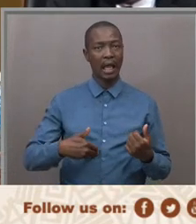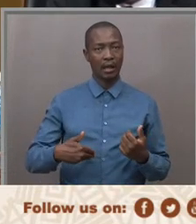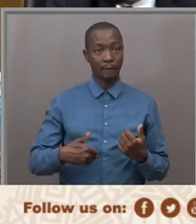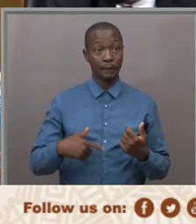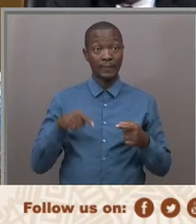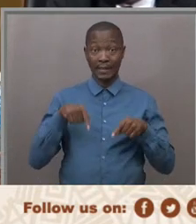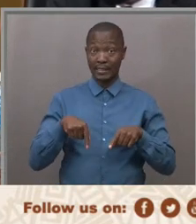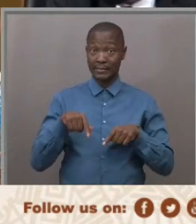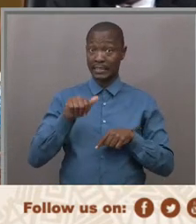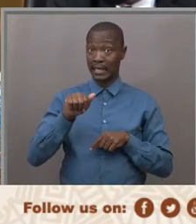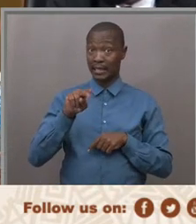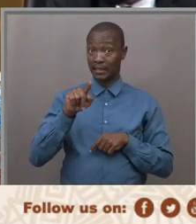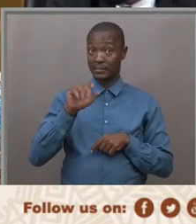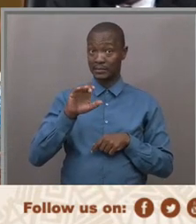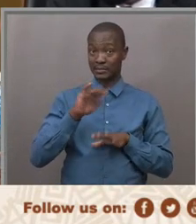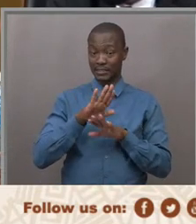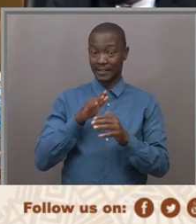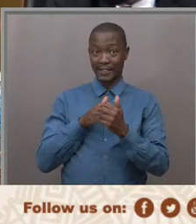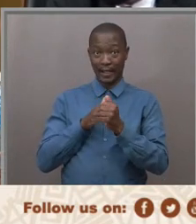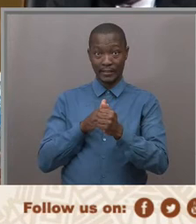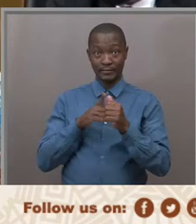government,